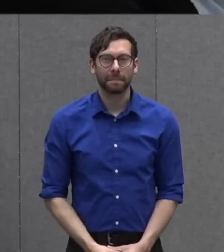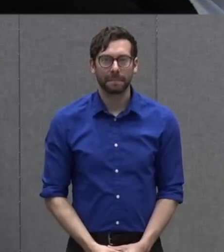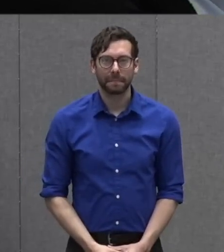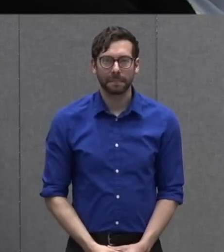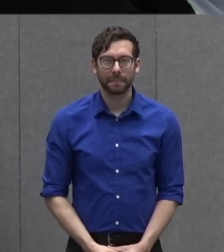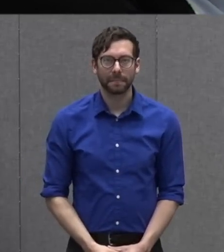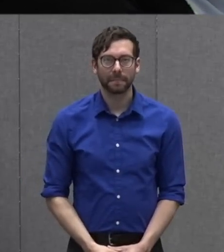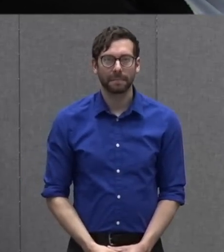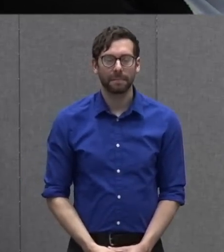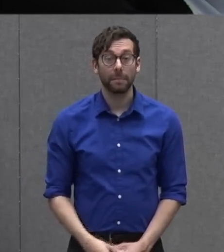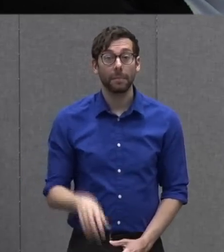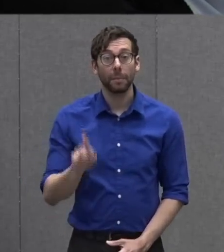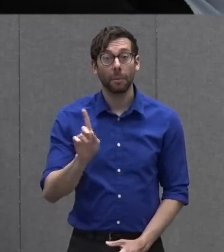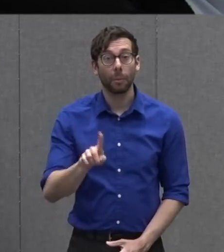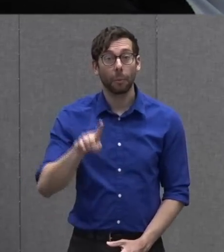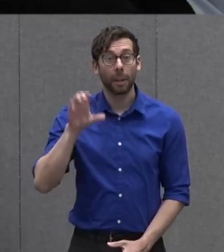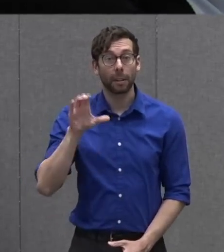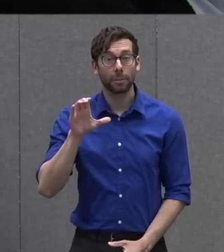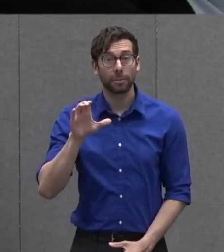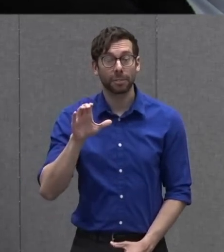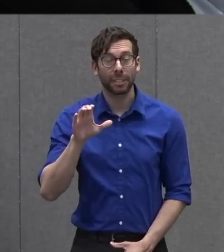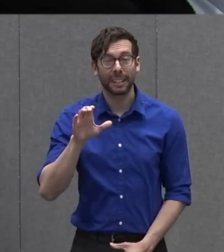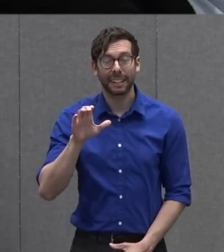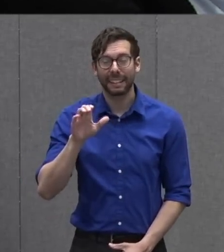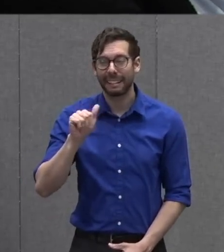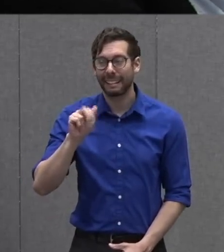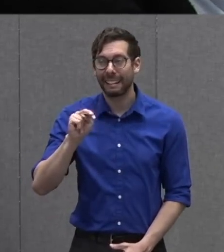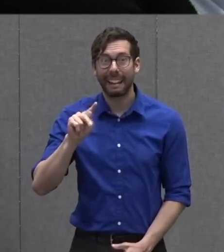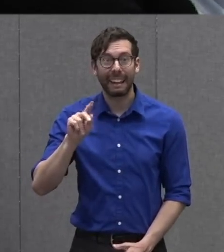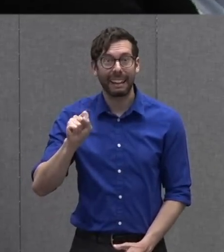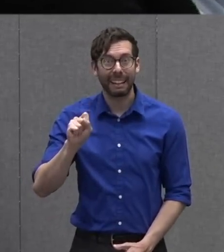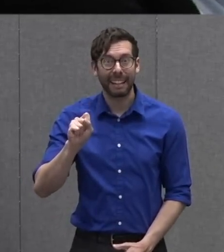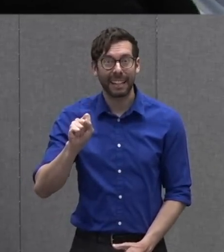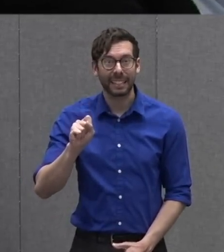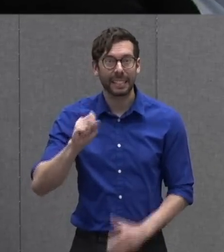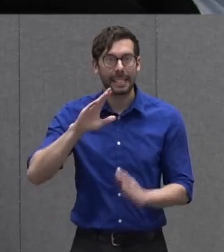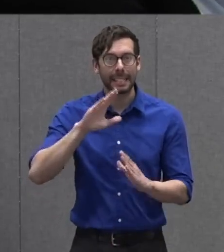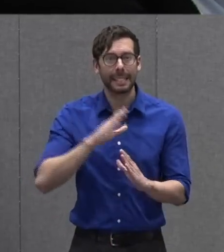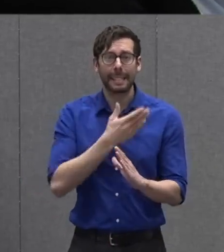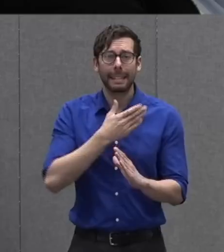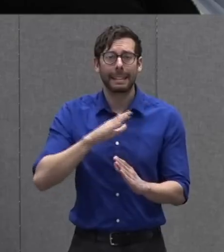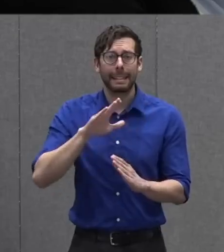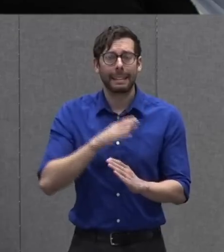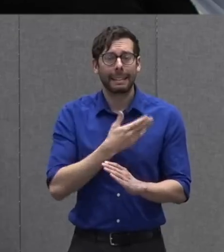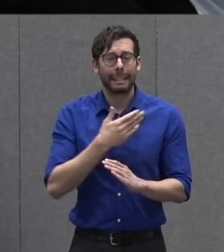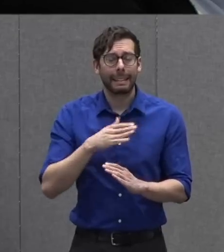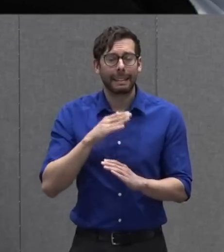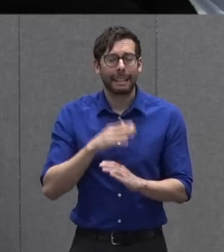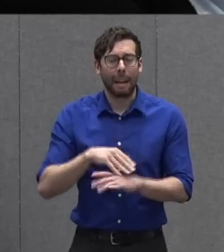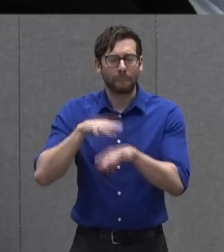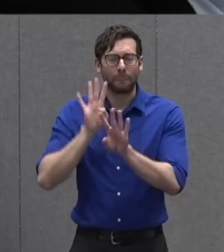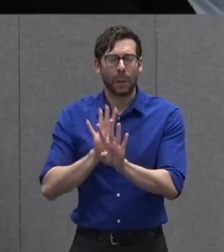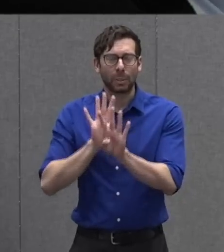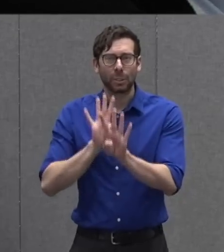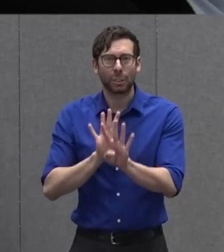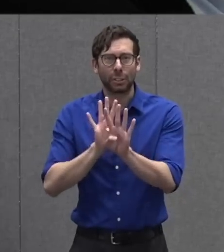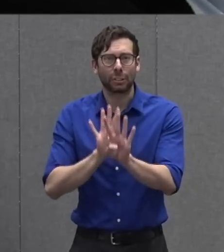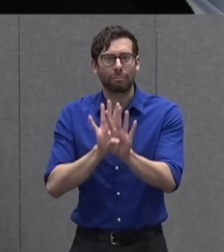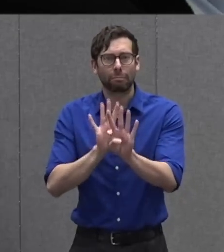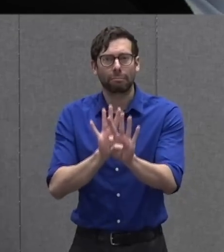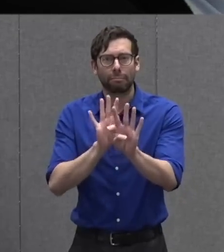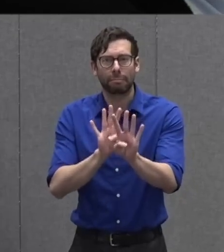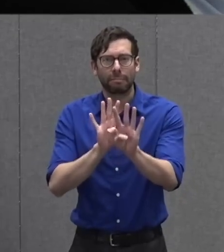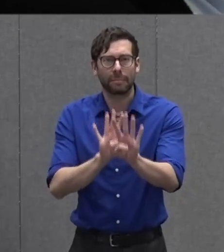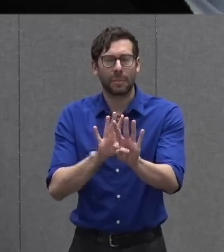100 ants were singing and marching in a row. We're going to a picnic, a he and a